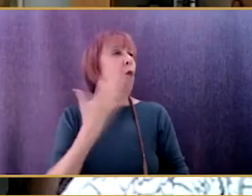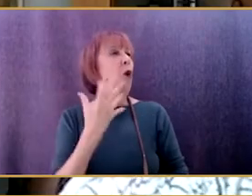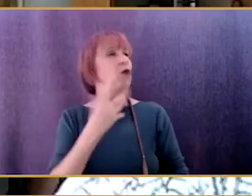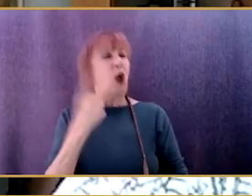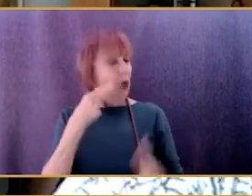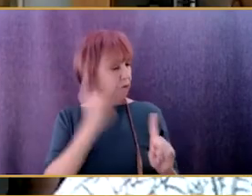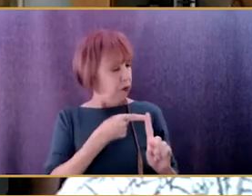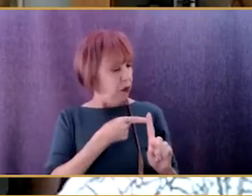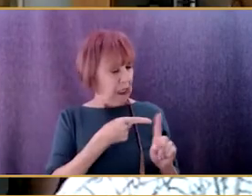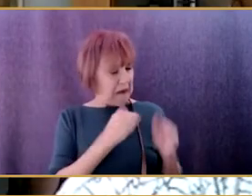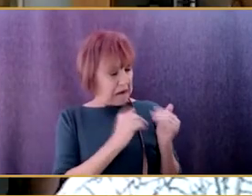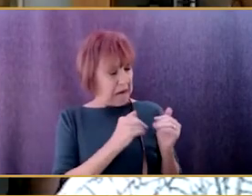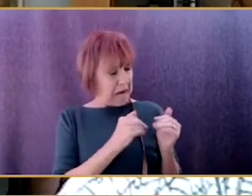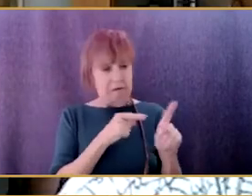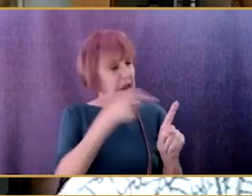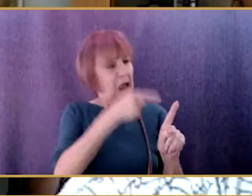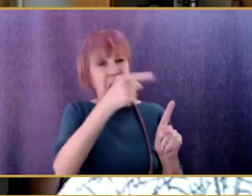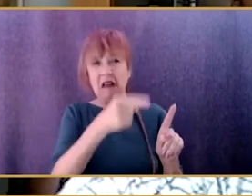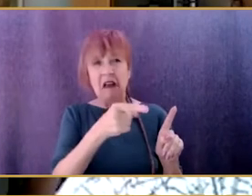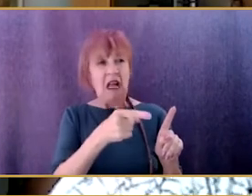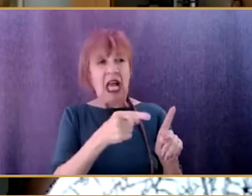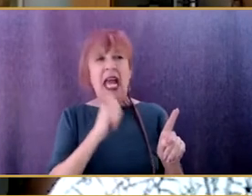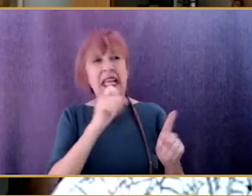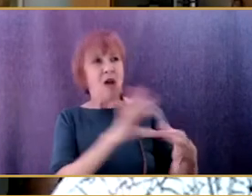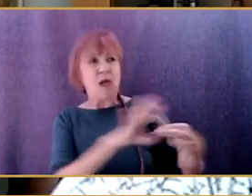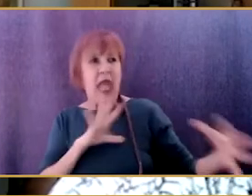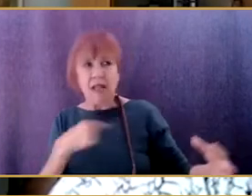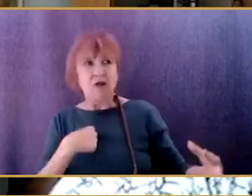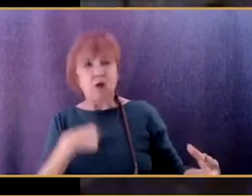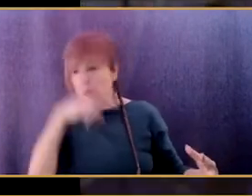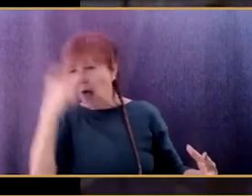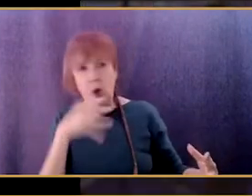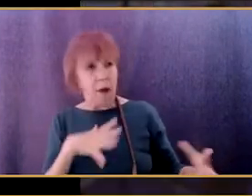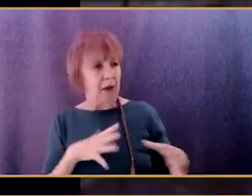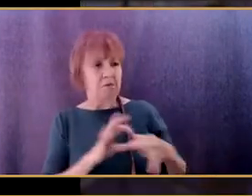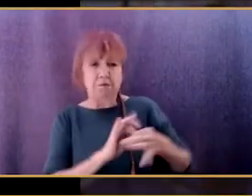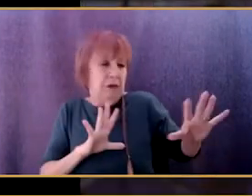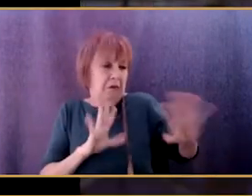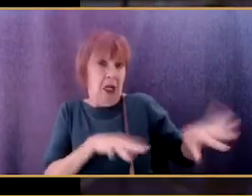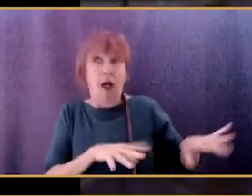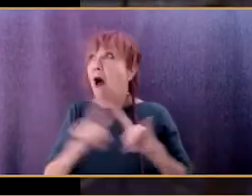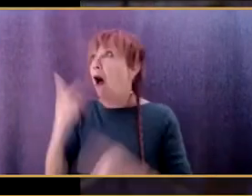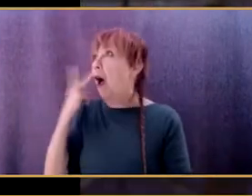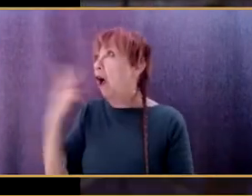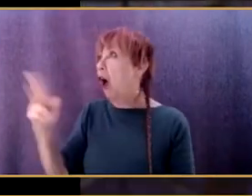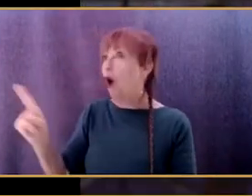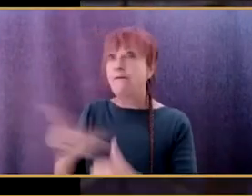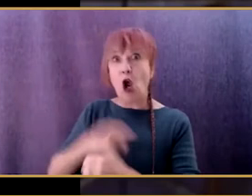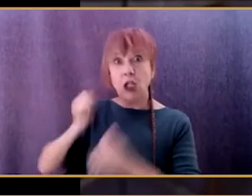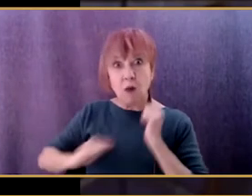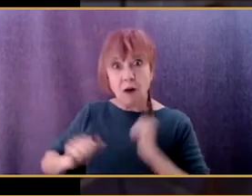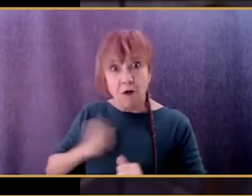specific voice Which usually had nothing to do with being black and woman And when I saw her